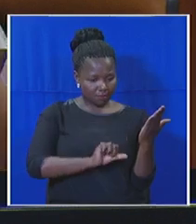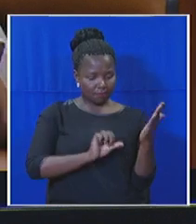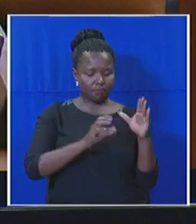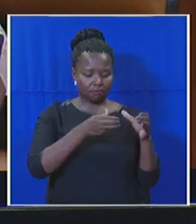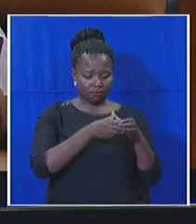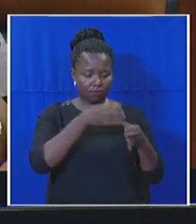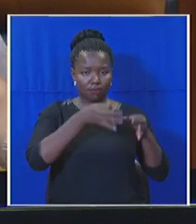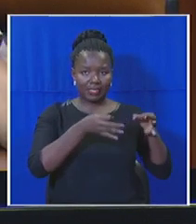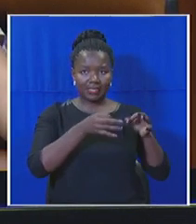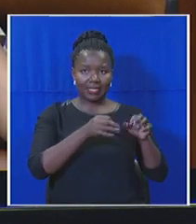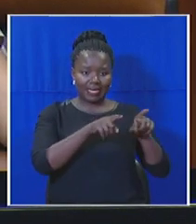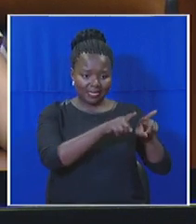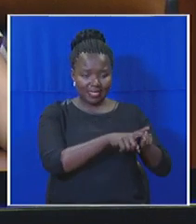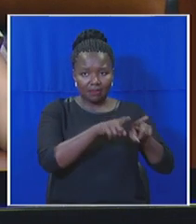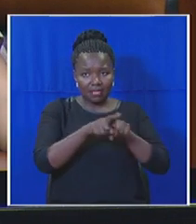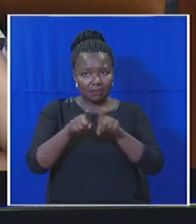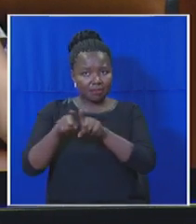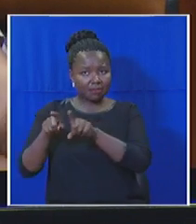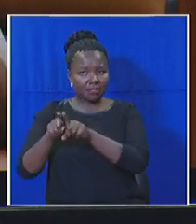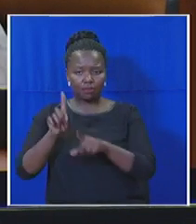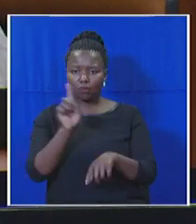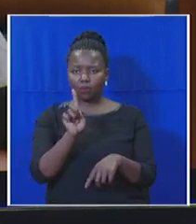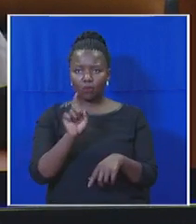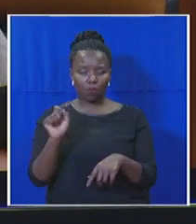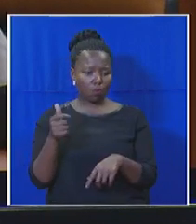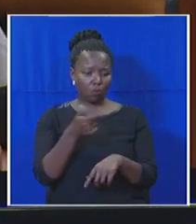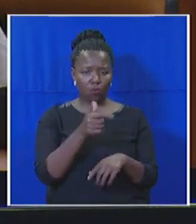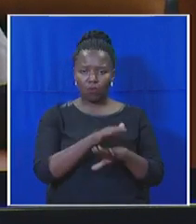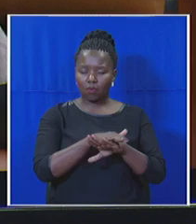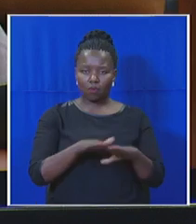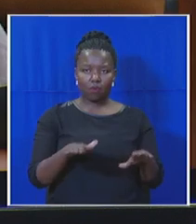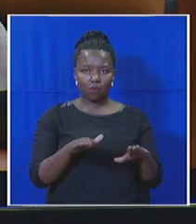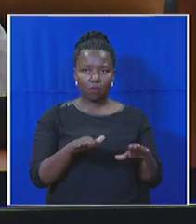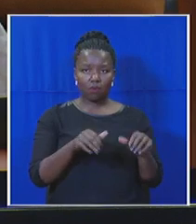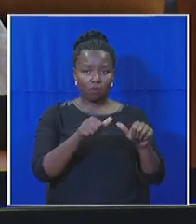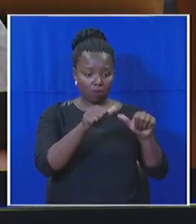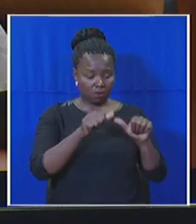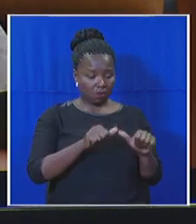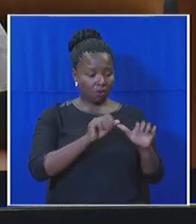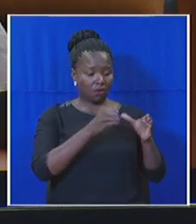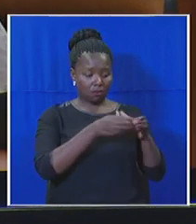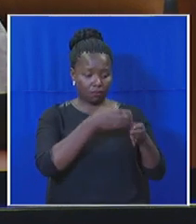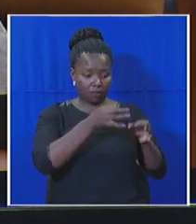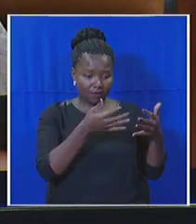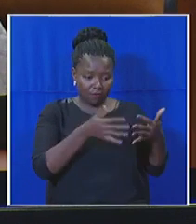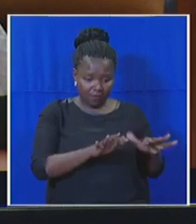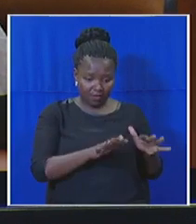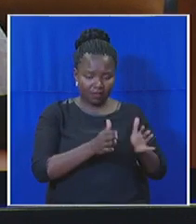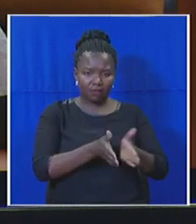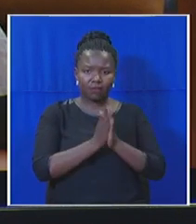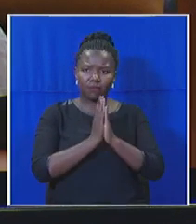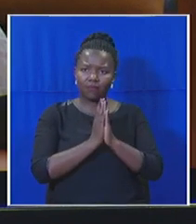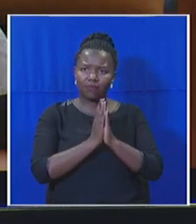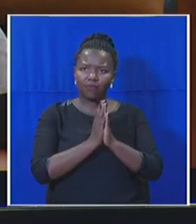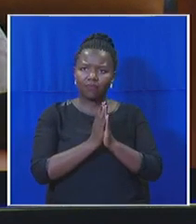I'm not going to go to 10 EFF members before I call to another party. But Speaker, So what is the take your point- seat, what is the